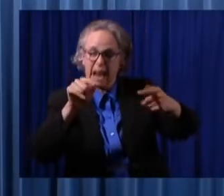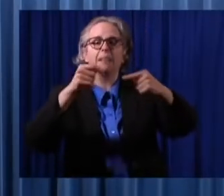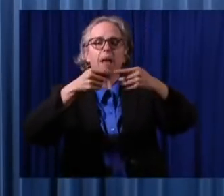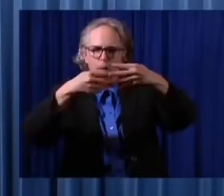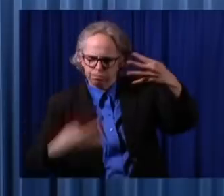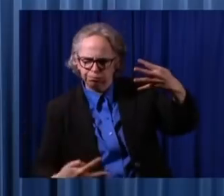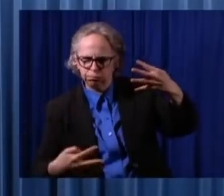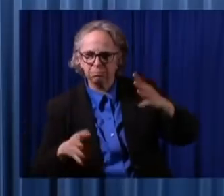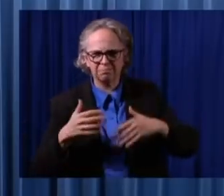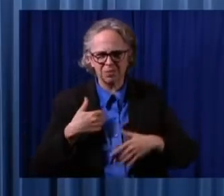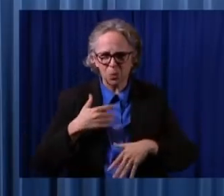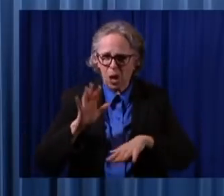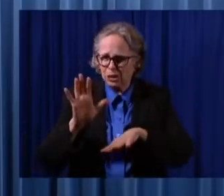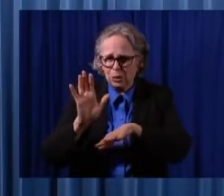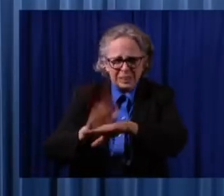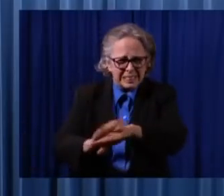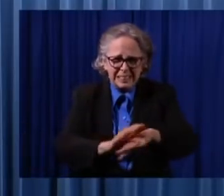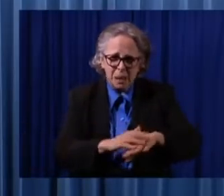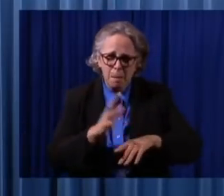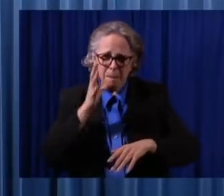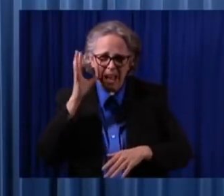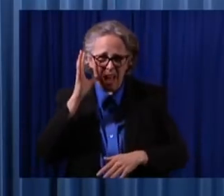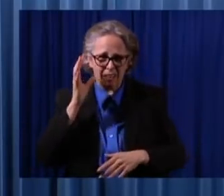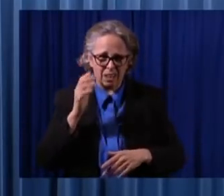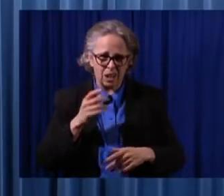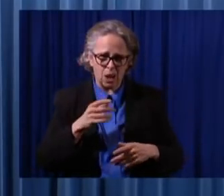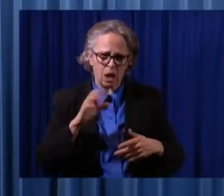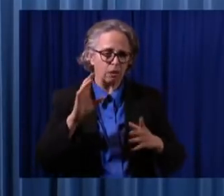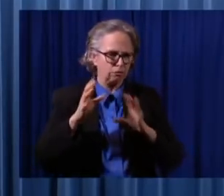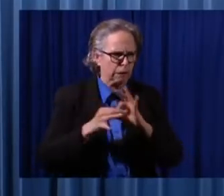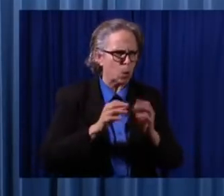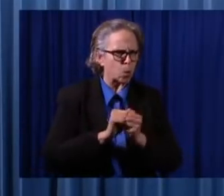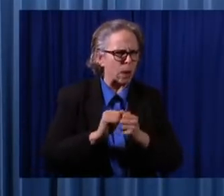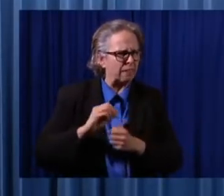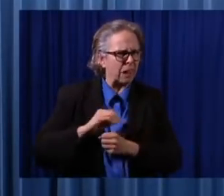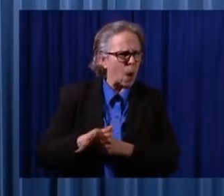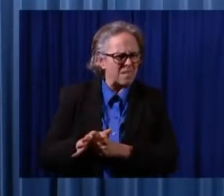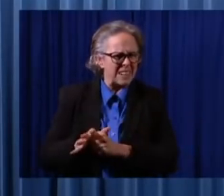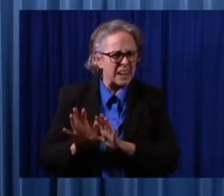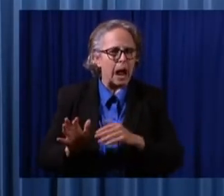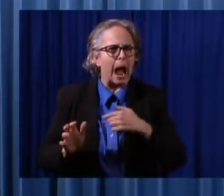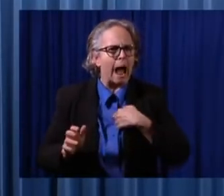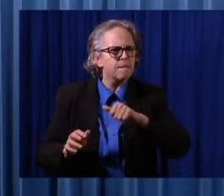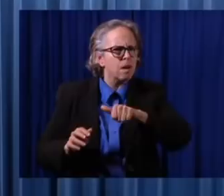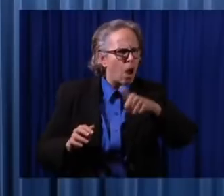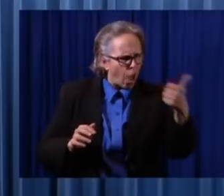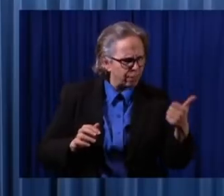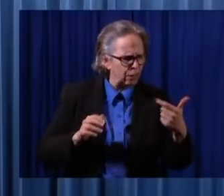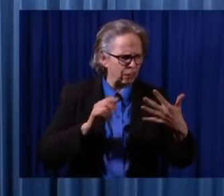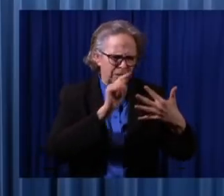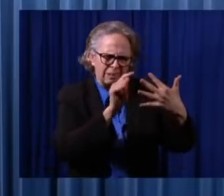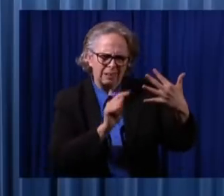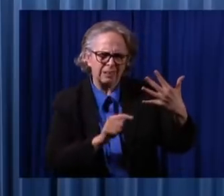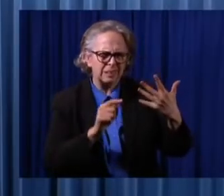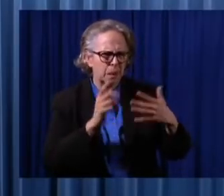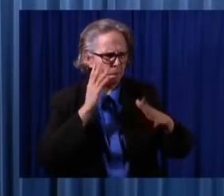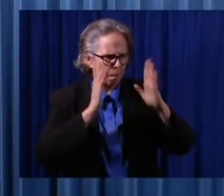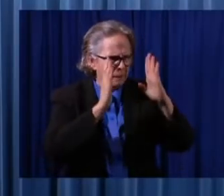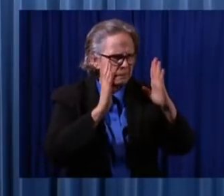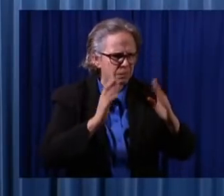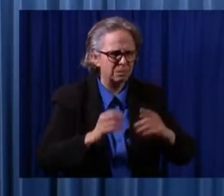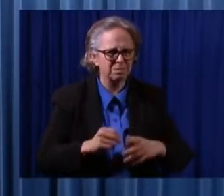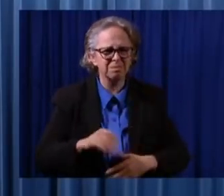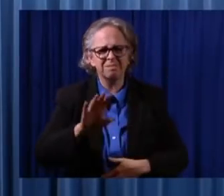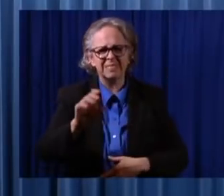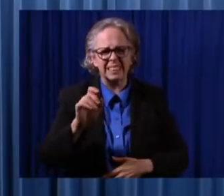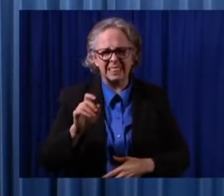too, not just for COVID. Okay, and what about a child that has asthma? Anything in particular